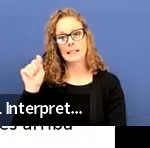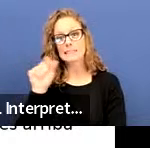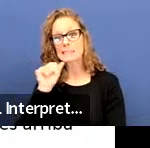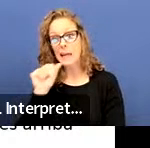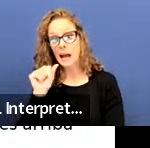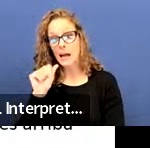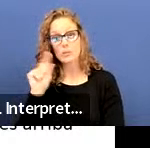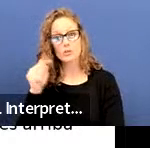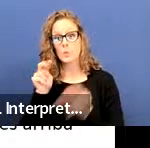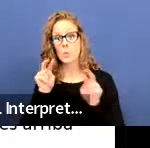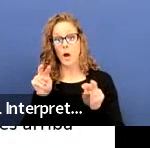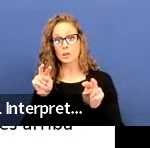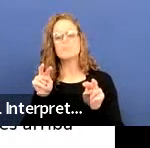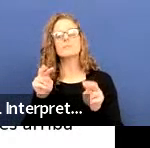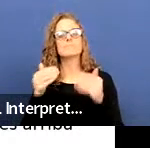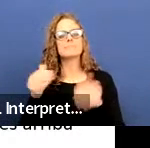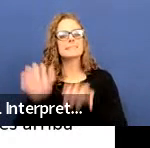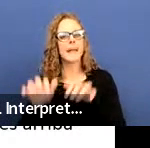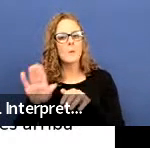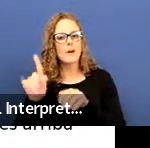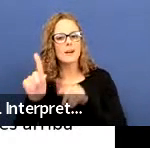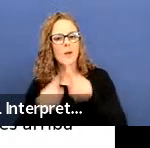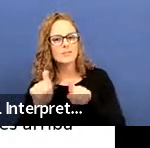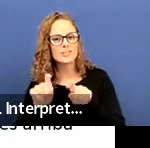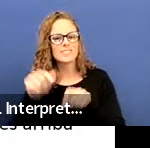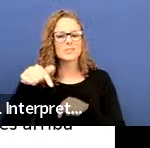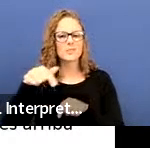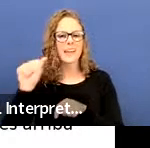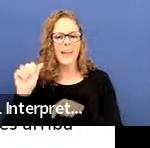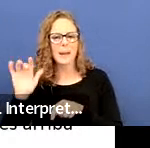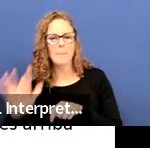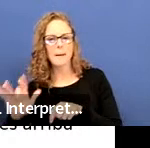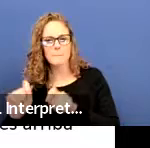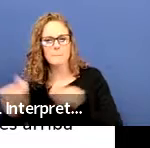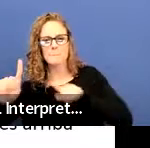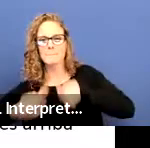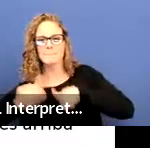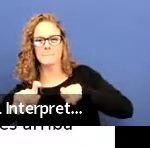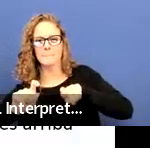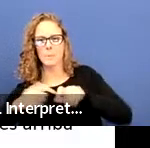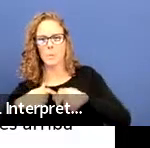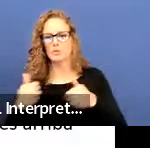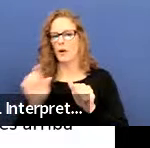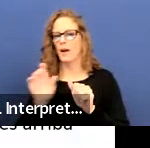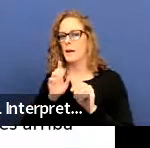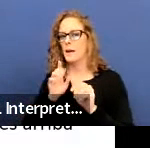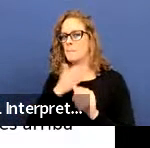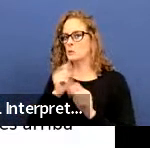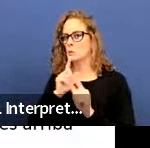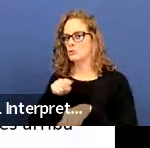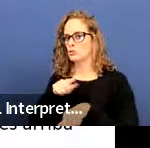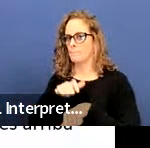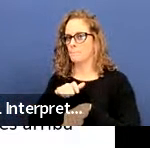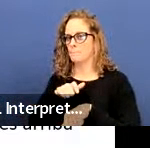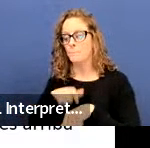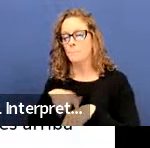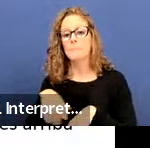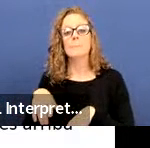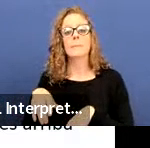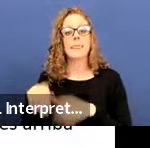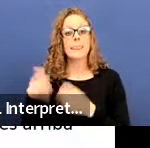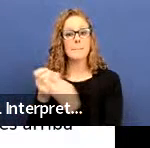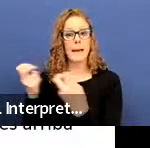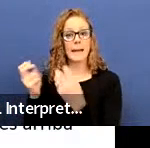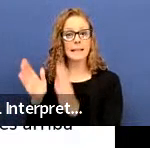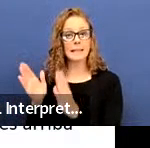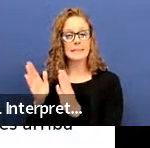answer them in real time. And finally, for our panelists, we'd love to see your faces and hear your voices, but